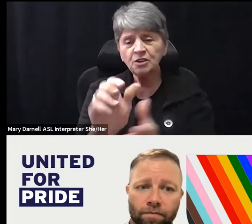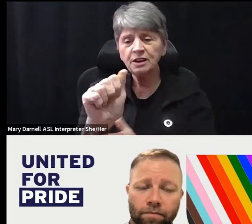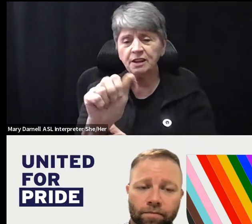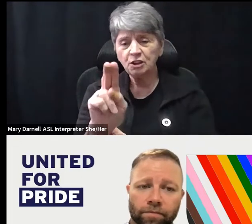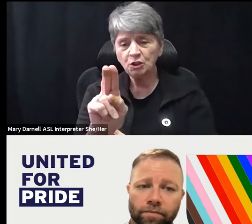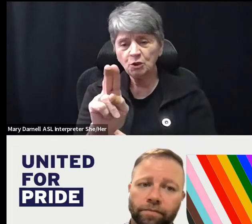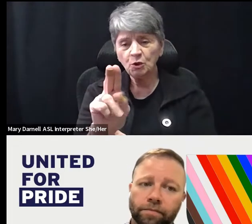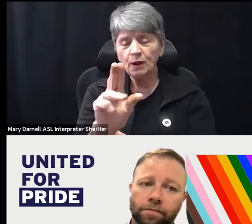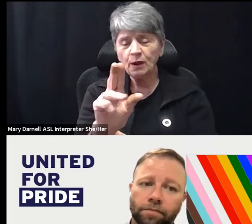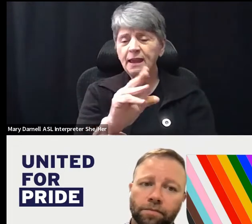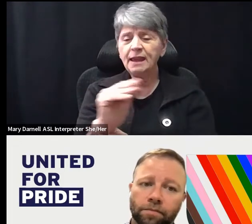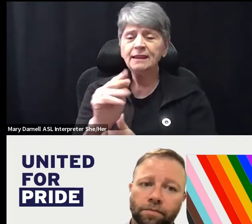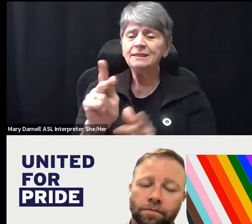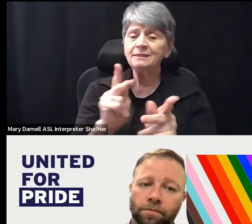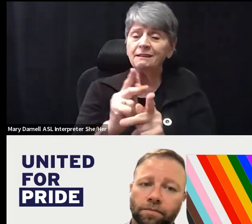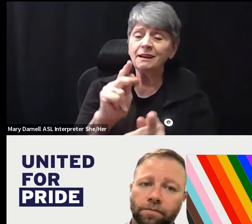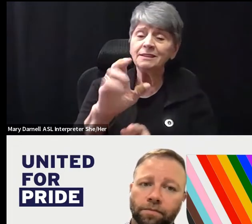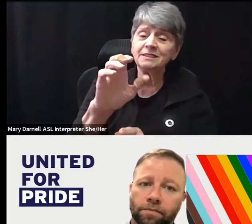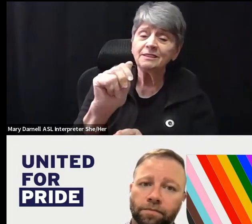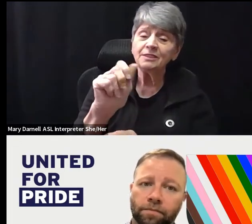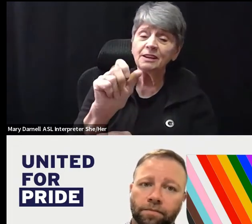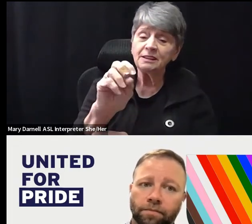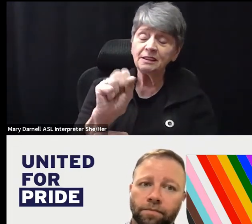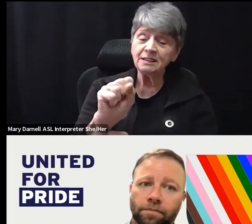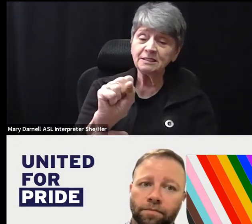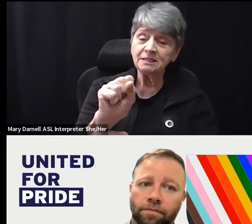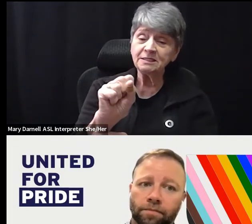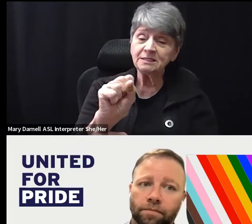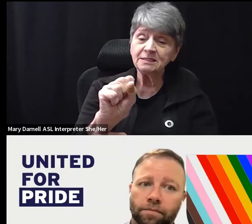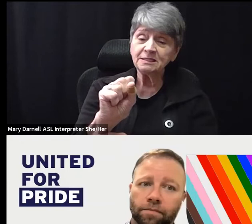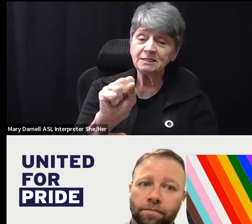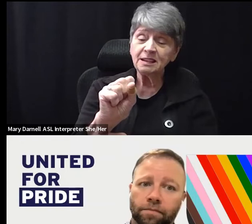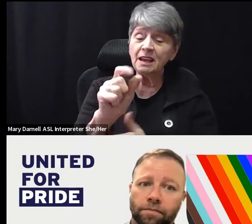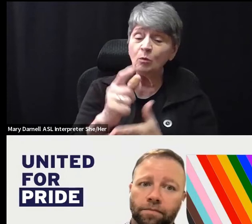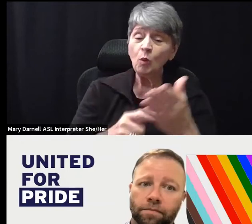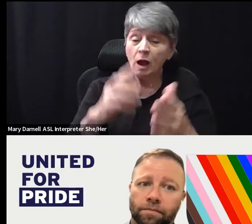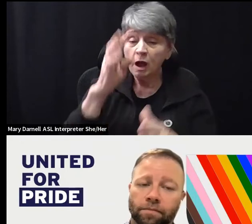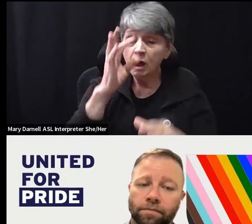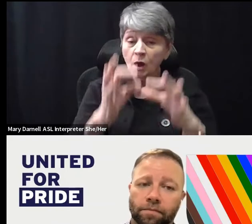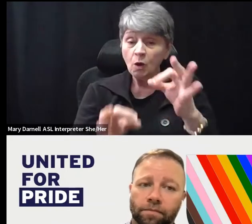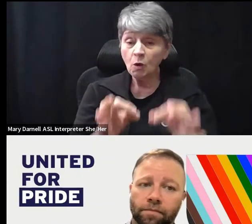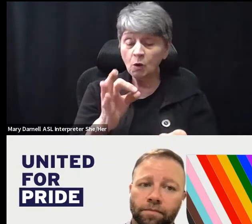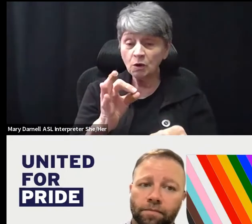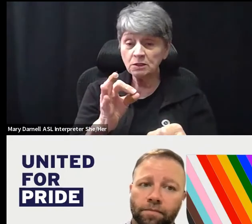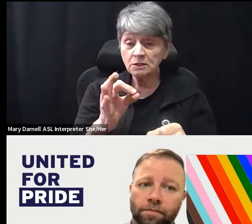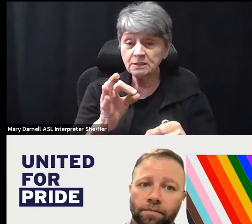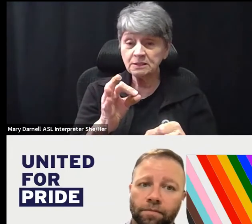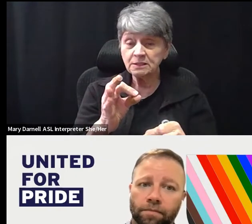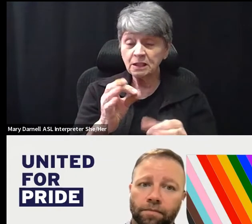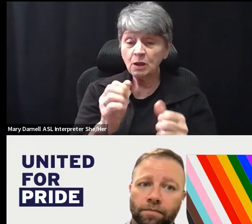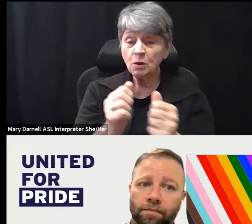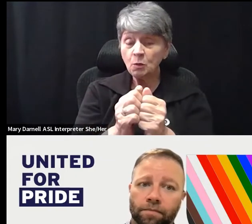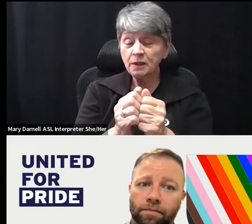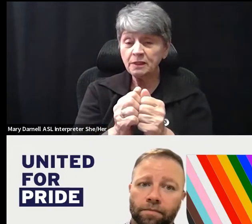of cases to bring and what kinds of courts make sense to bring them in. With the backdrop being a Supreme Court